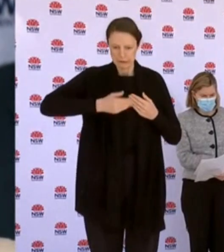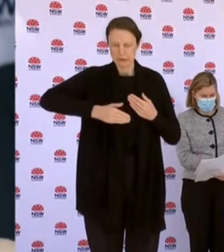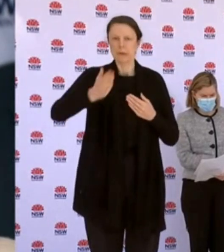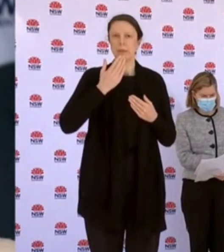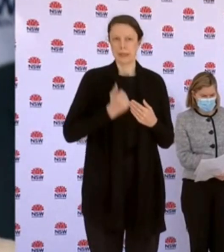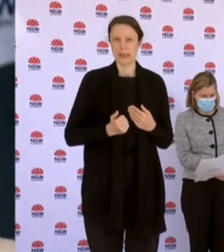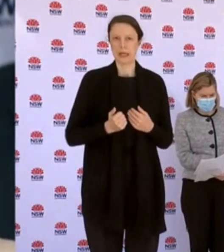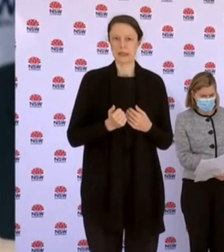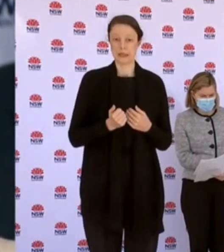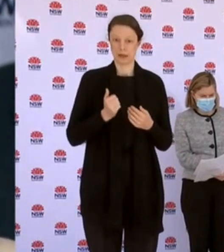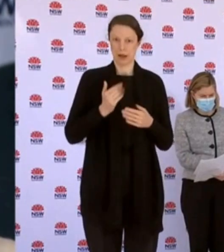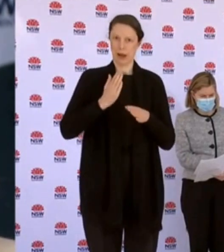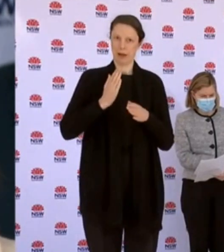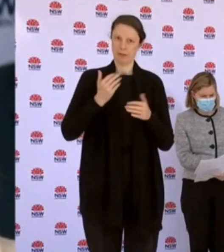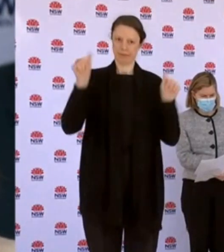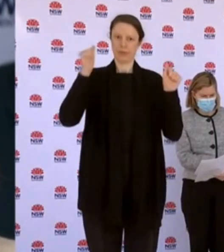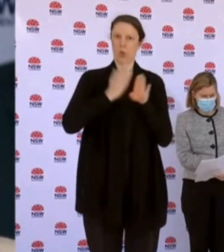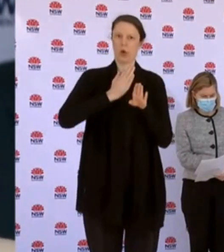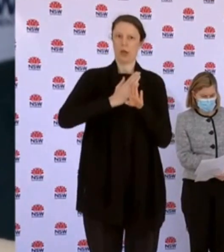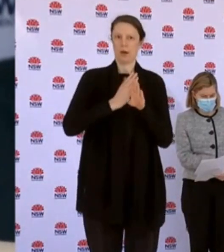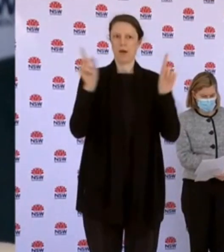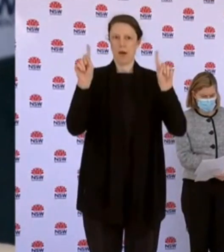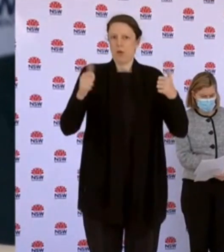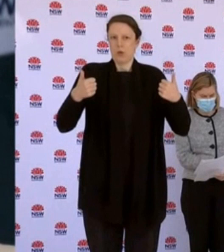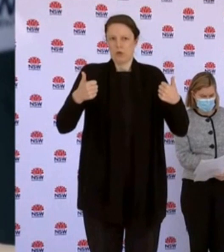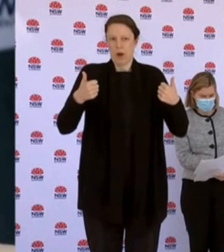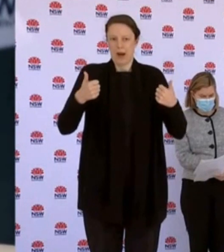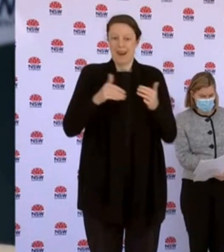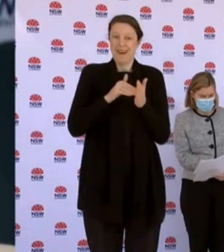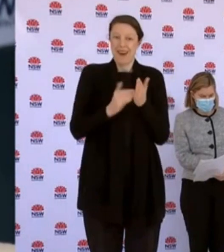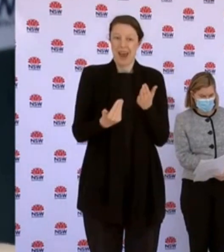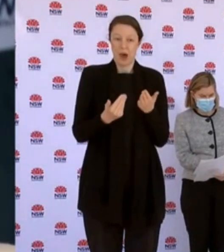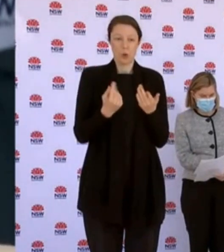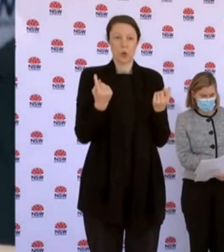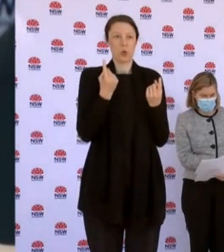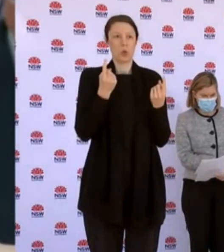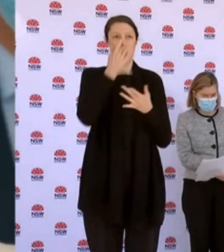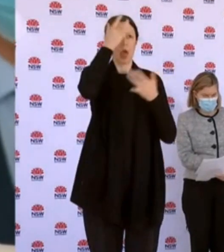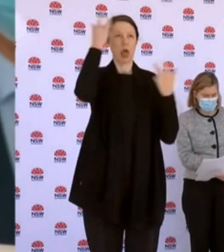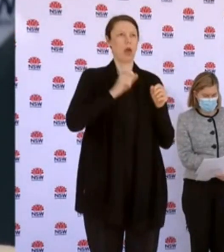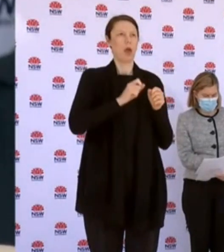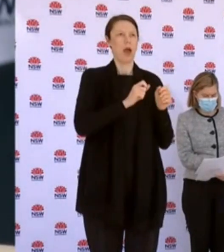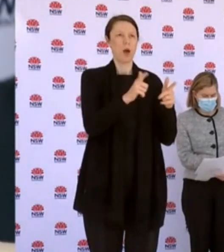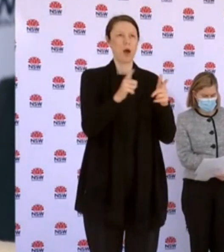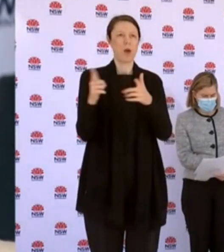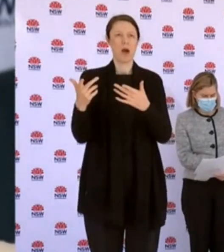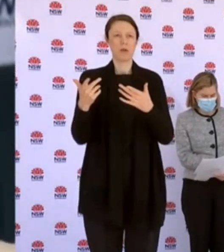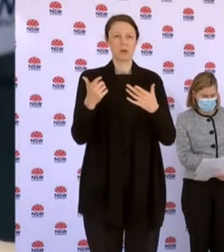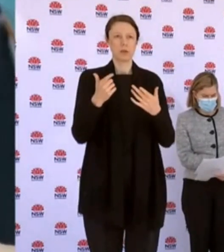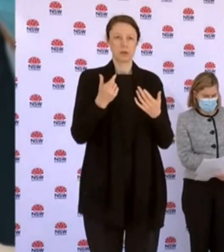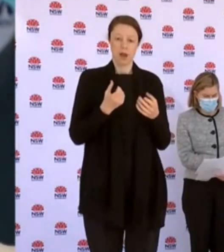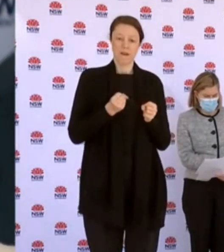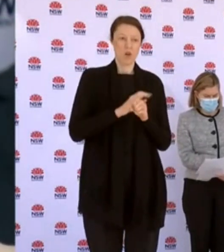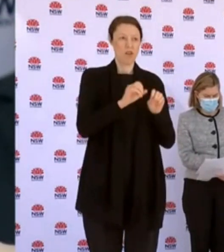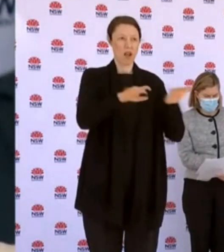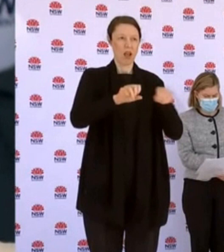And the next stage we want to see is that infectious number of people in the community go down to close to zero, which will get us out of the lockdown. 28 was